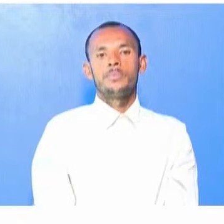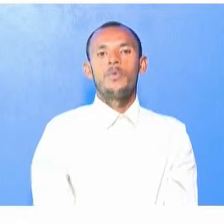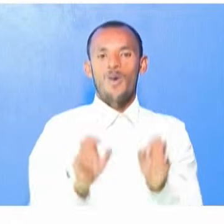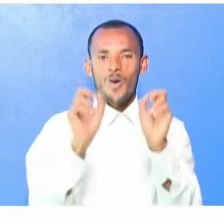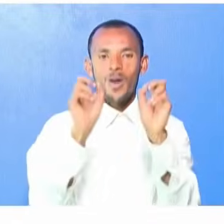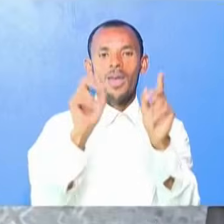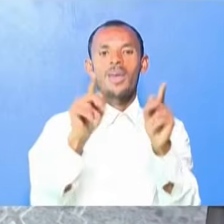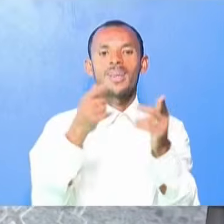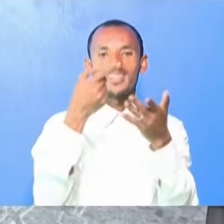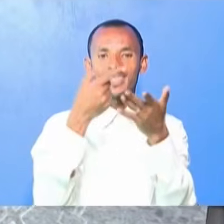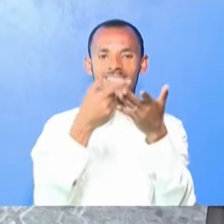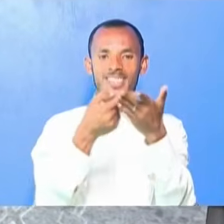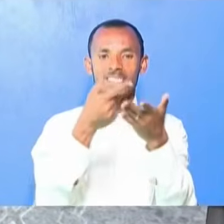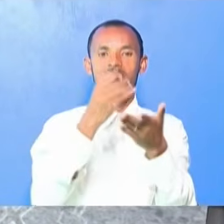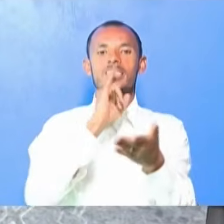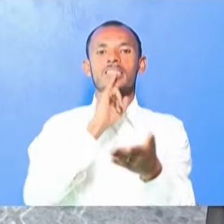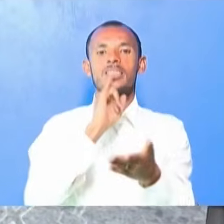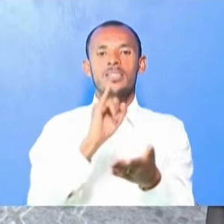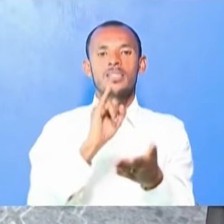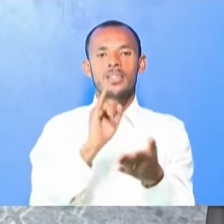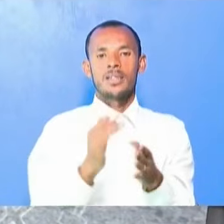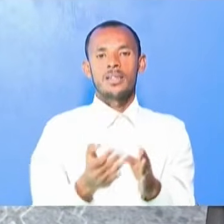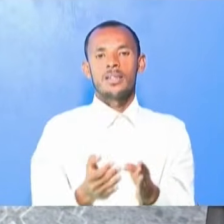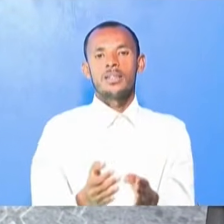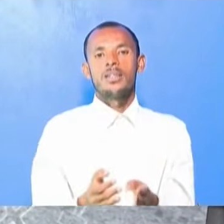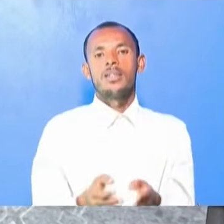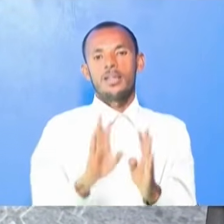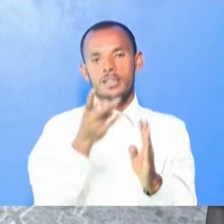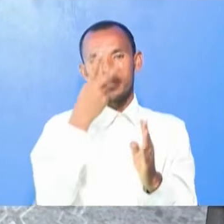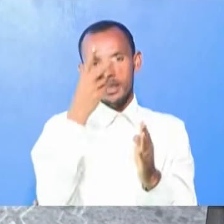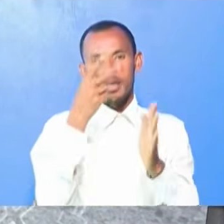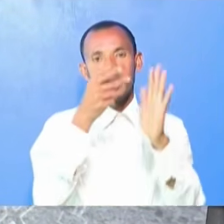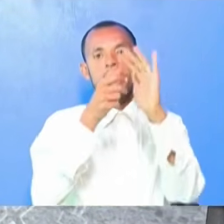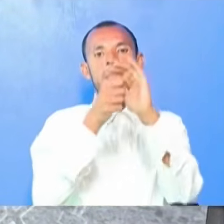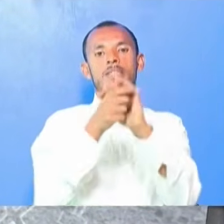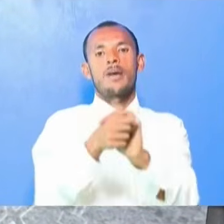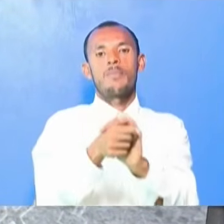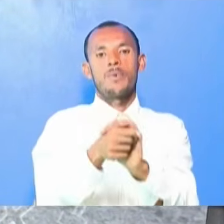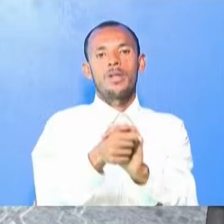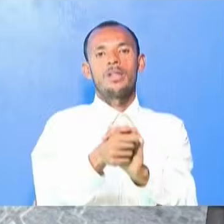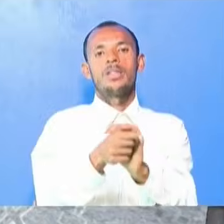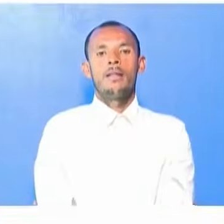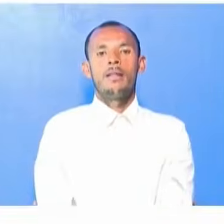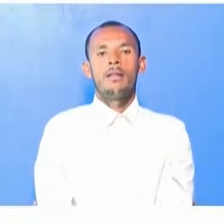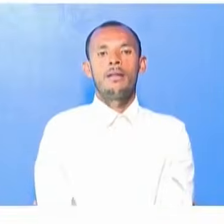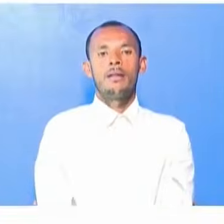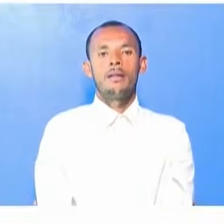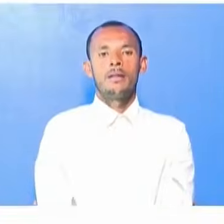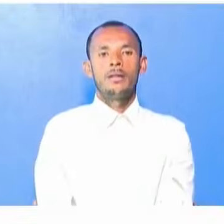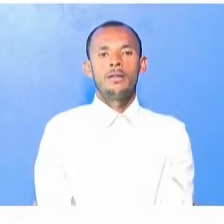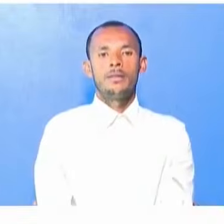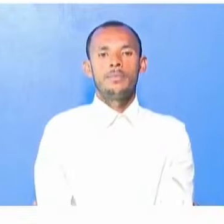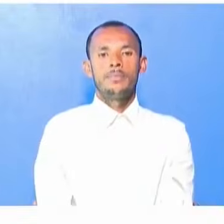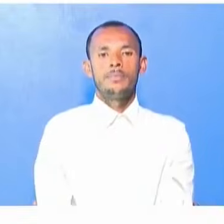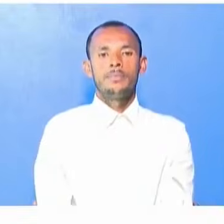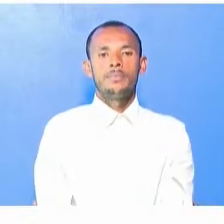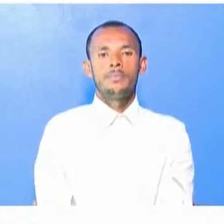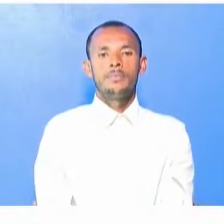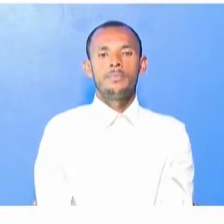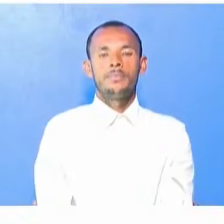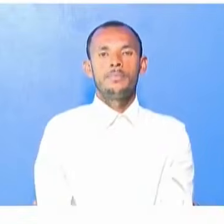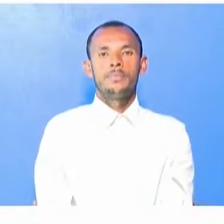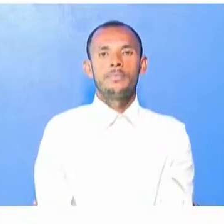Okay, this is it. Now, let's see examples for this concept. Example.